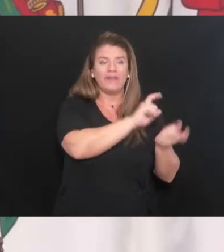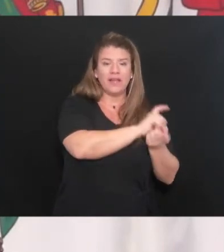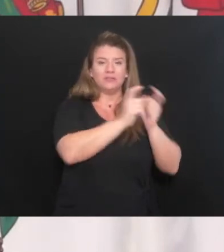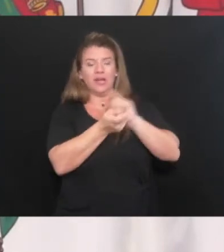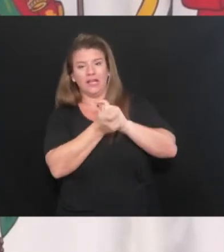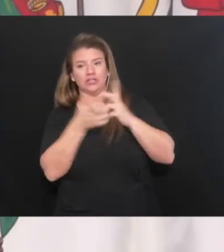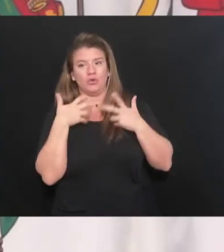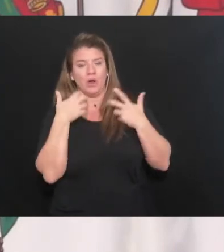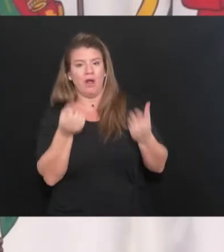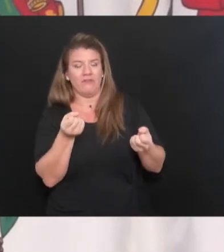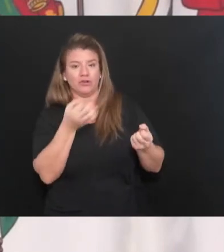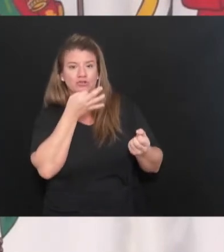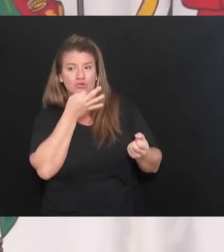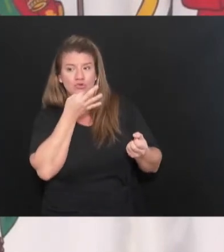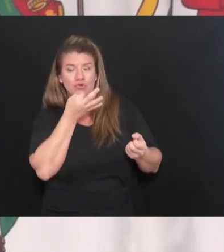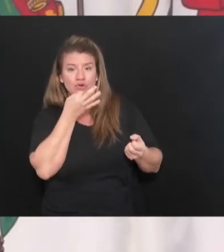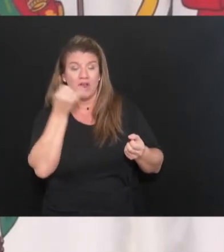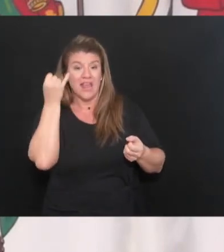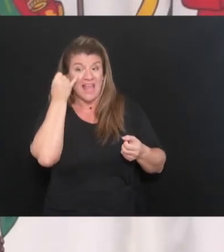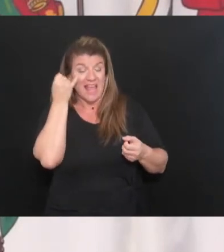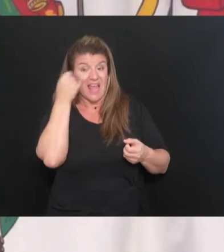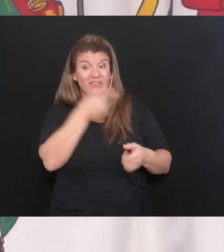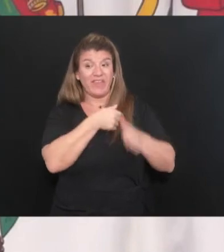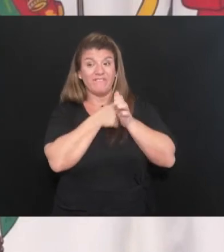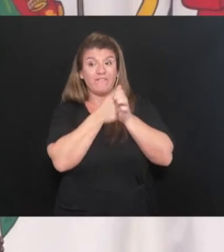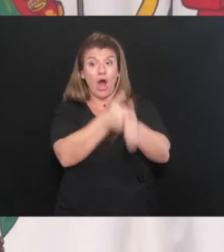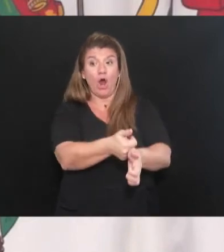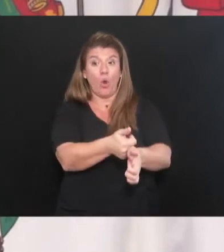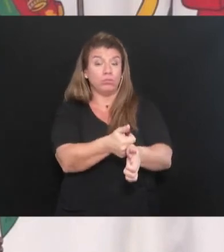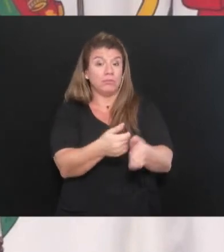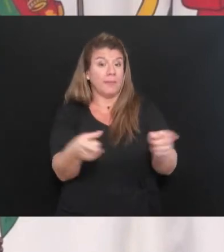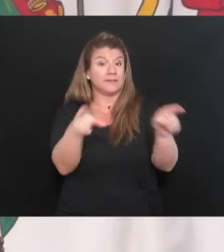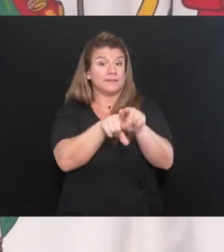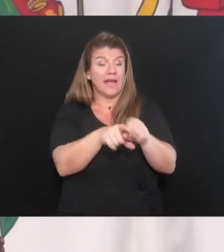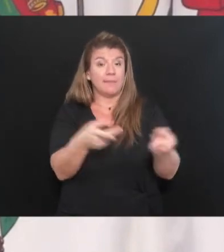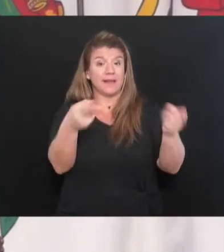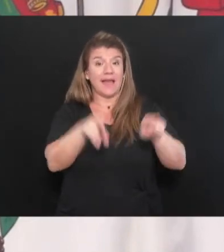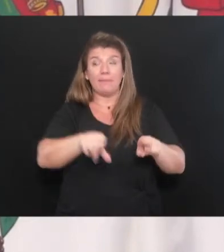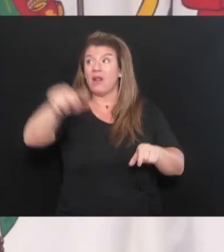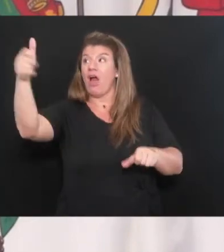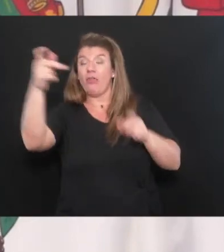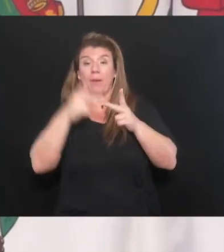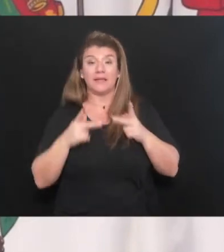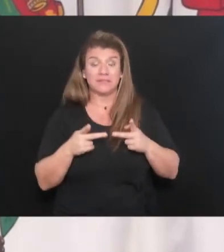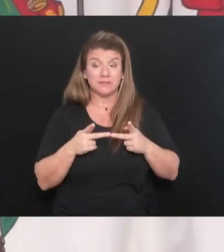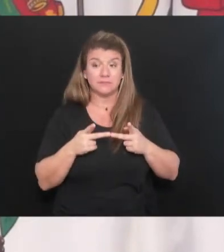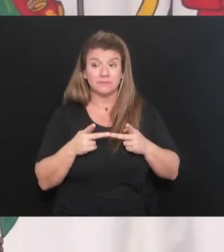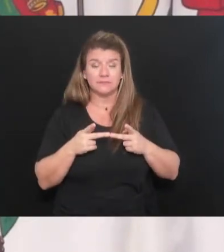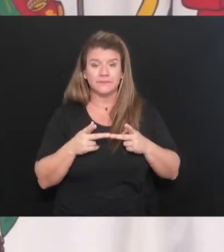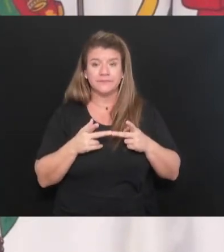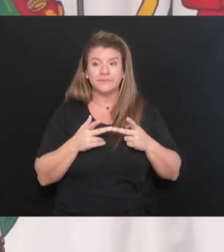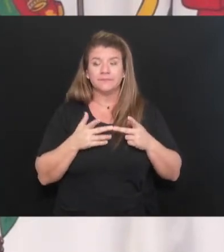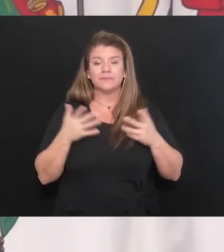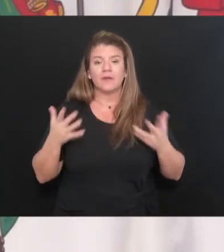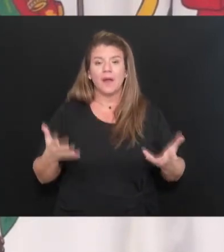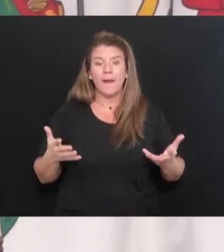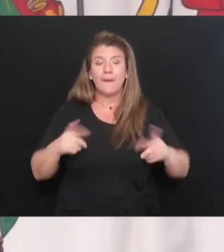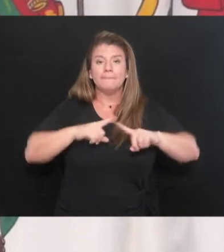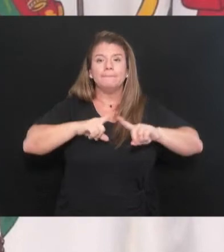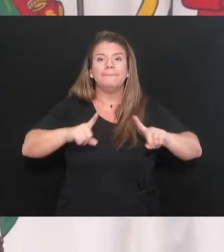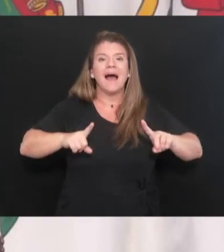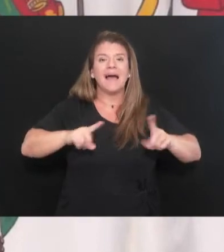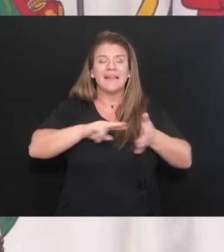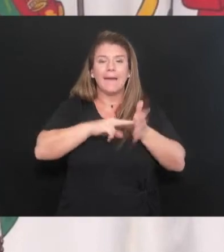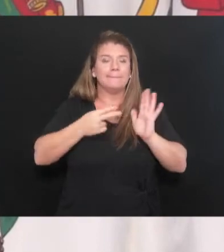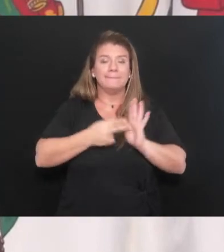very, very, very quickly if this follows what has happened everywhere else. But what will trail? What will